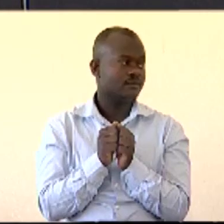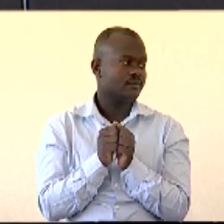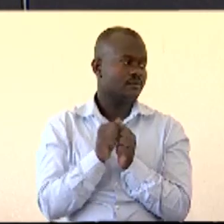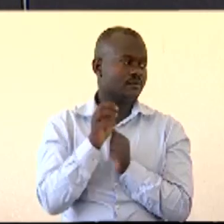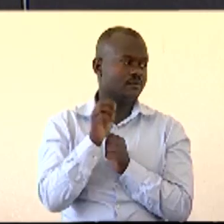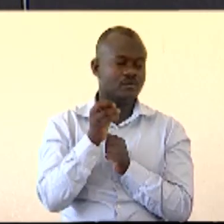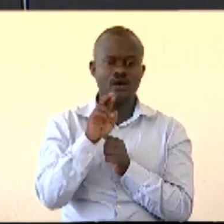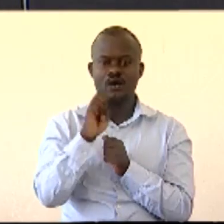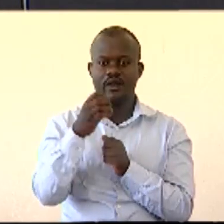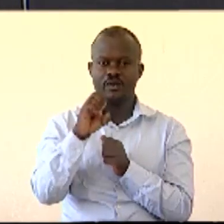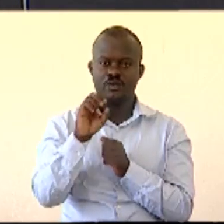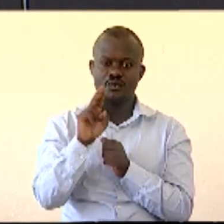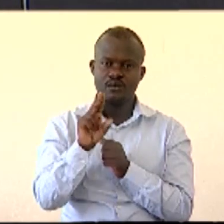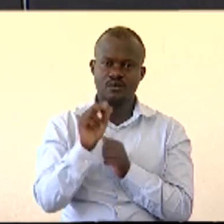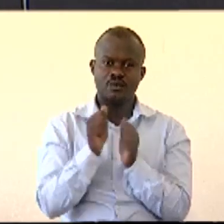molecule,